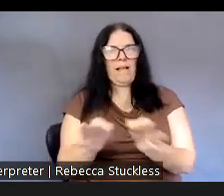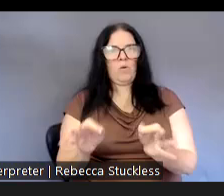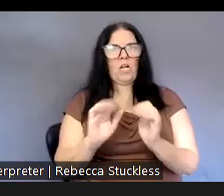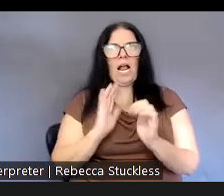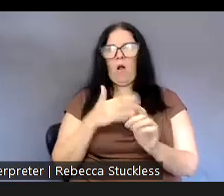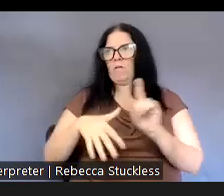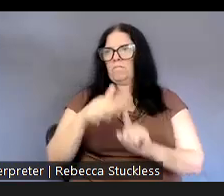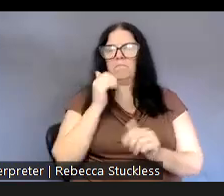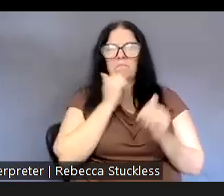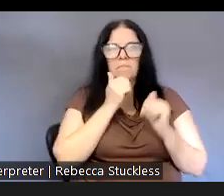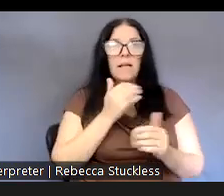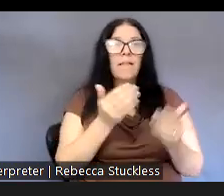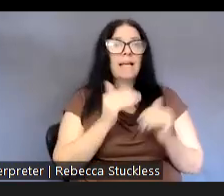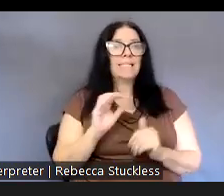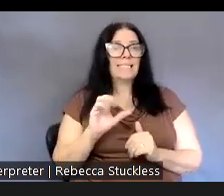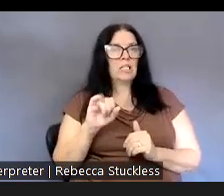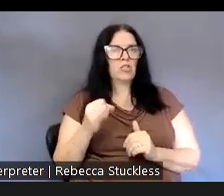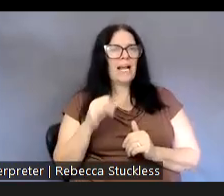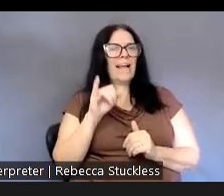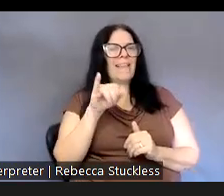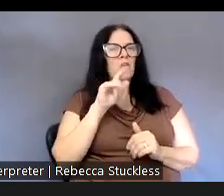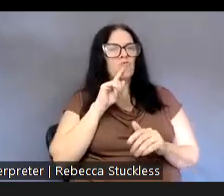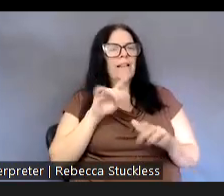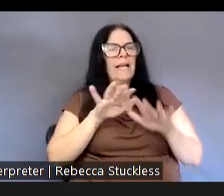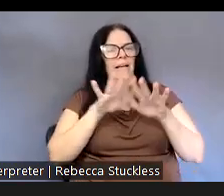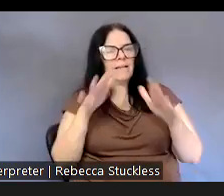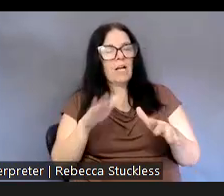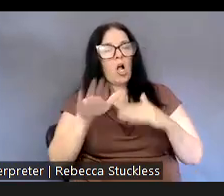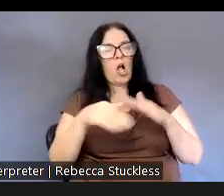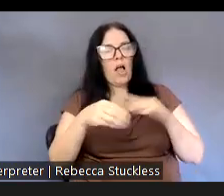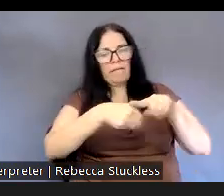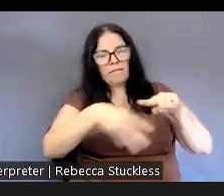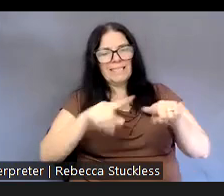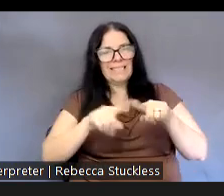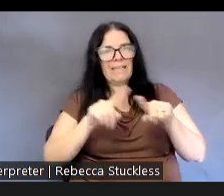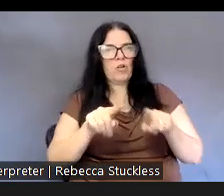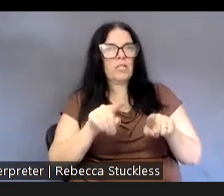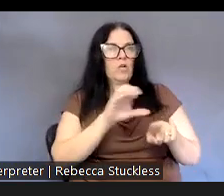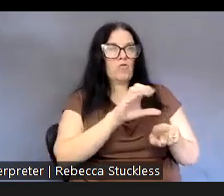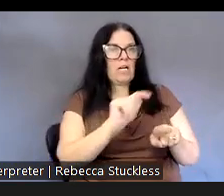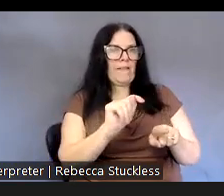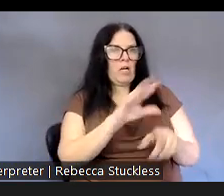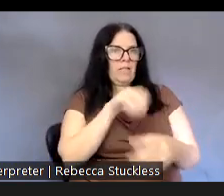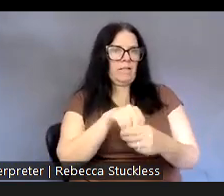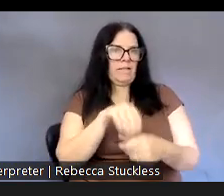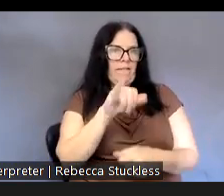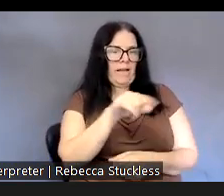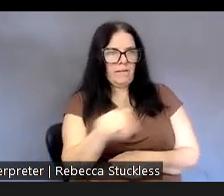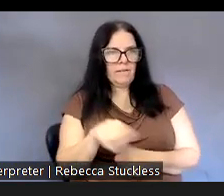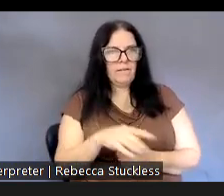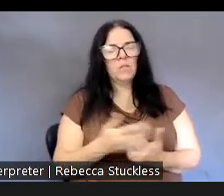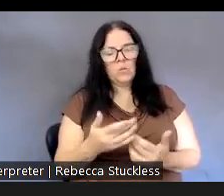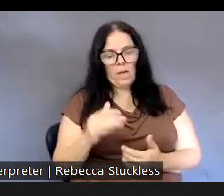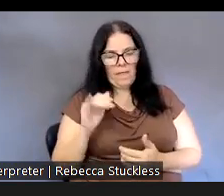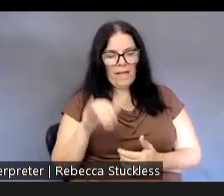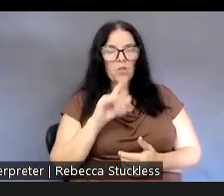an umbrella term for the contemporary set of all the various critical theories. So it involves a